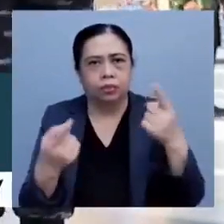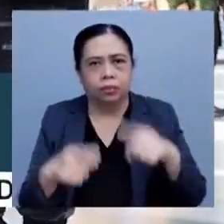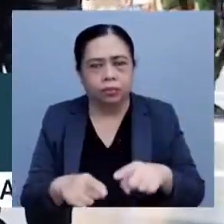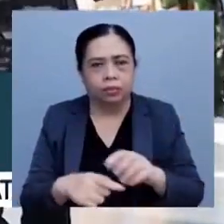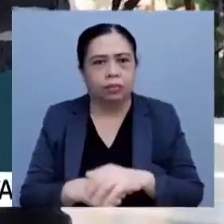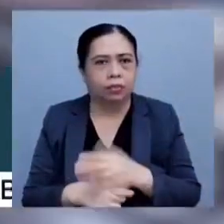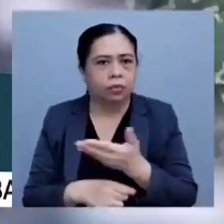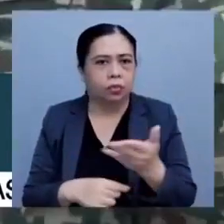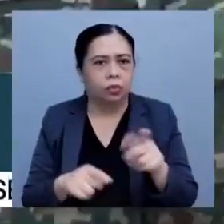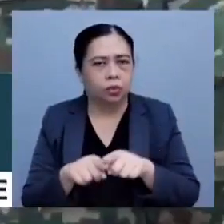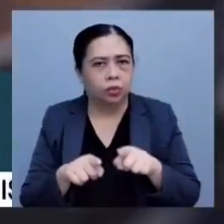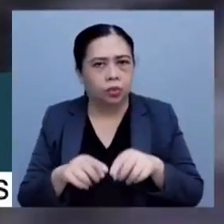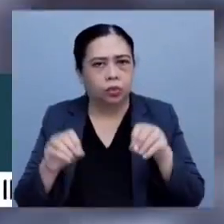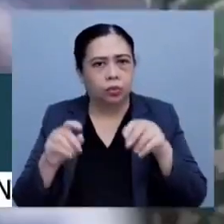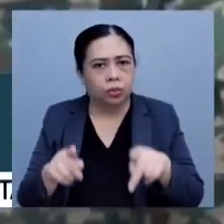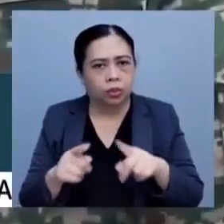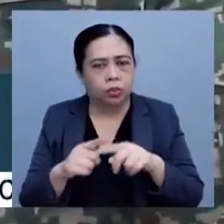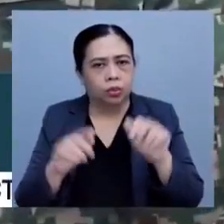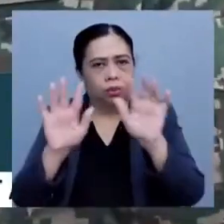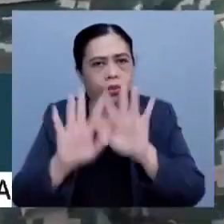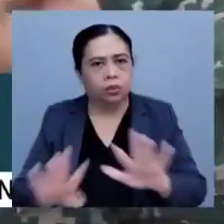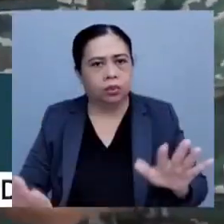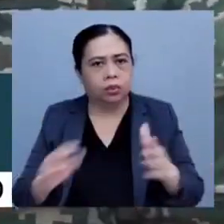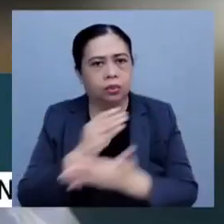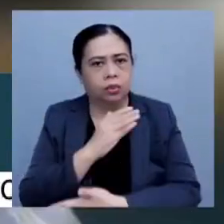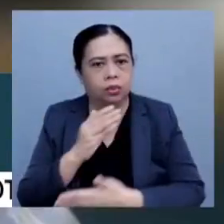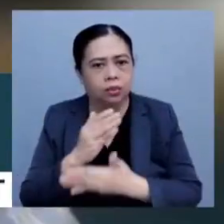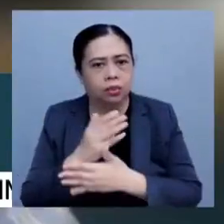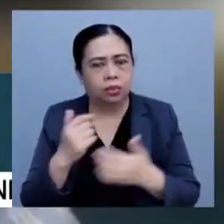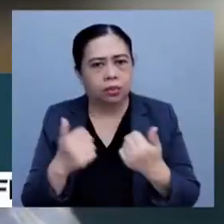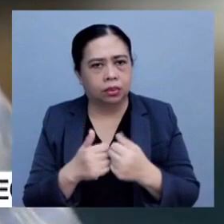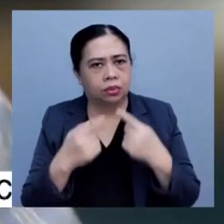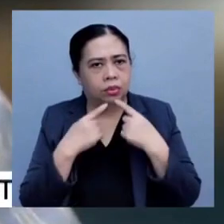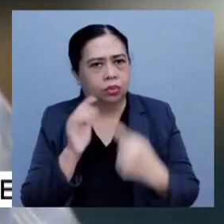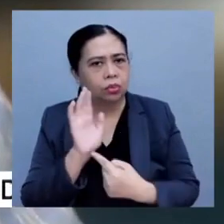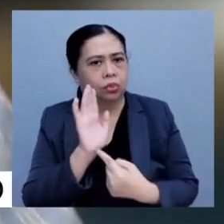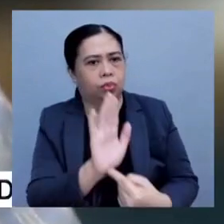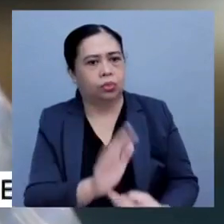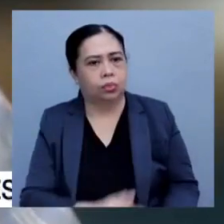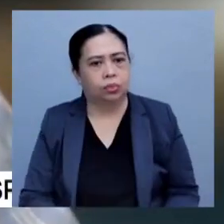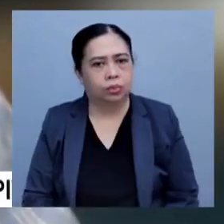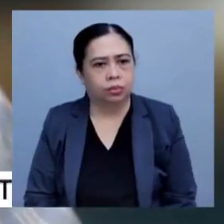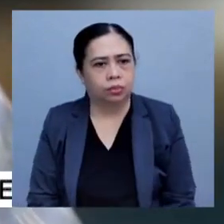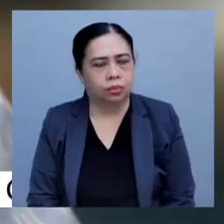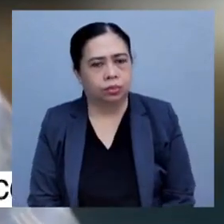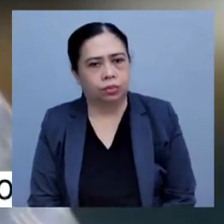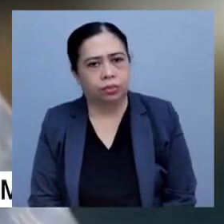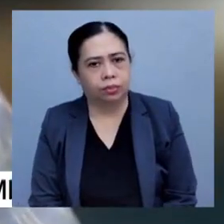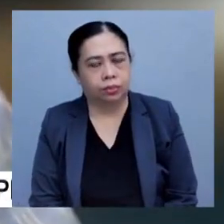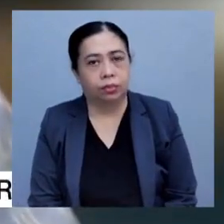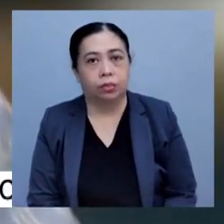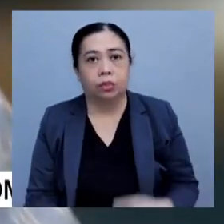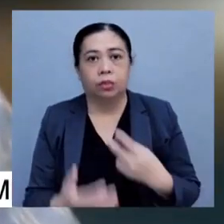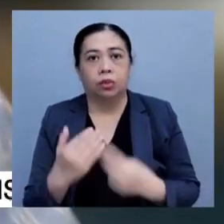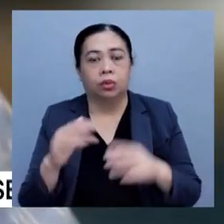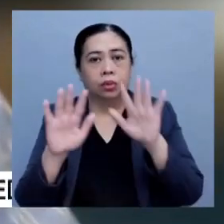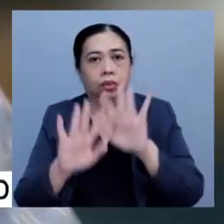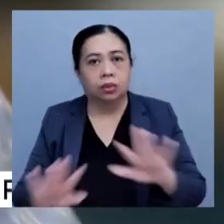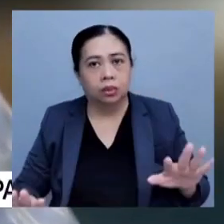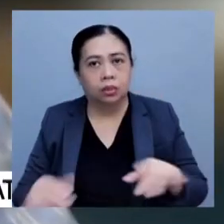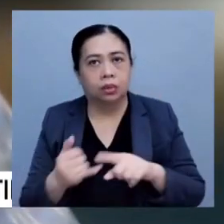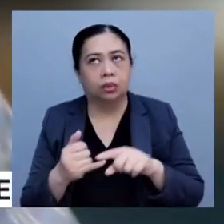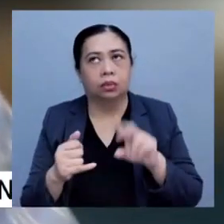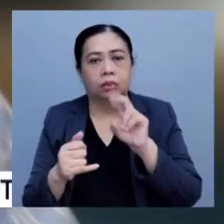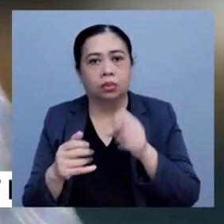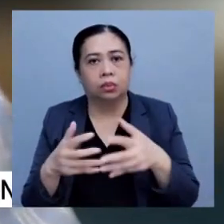an opportunity for ASEAN countries to make a statement. They've both done ASEAN-US exercises,